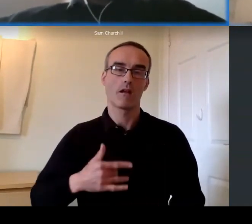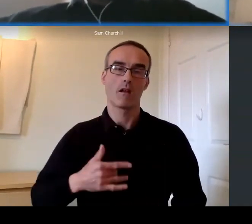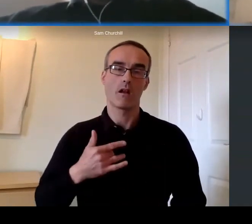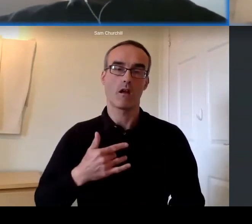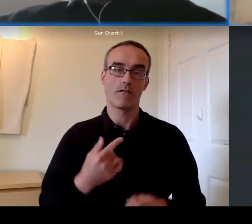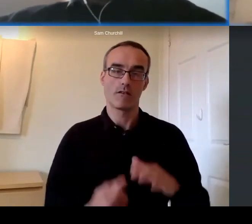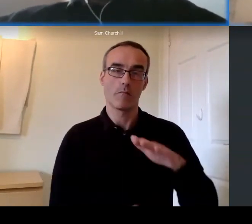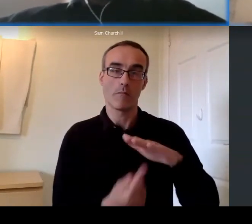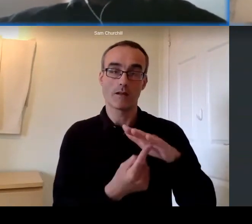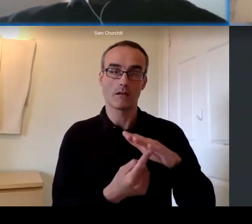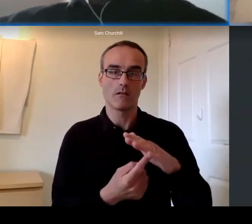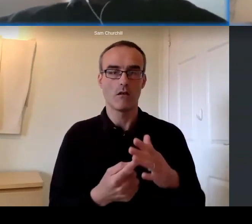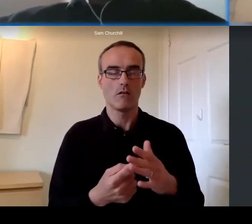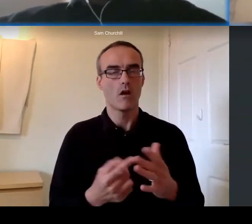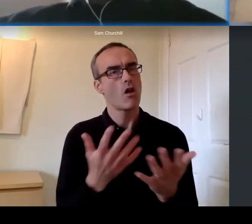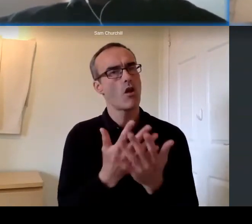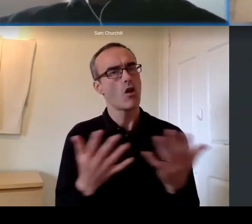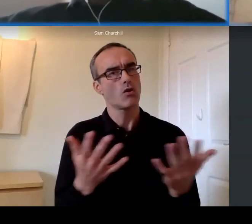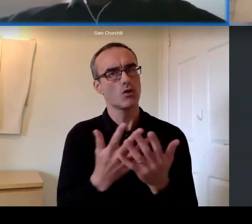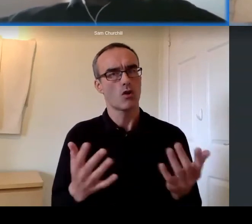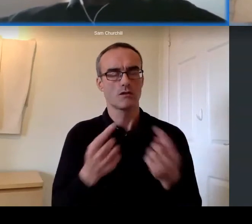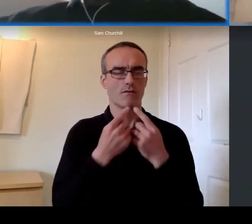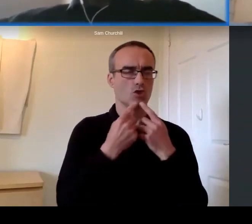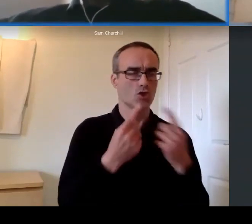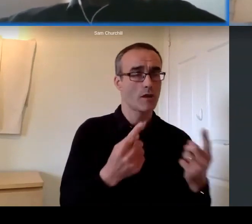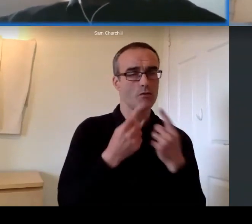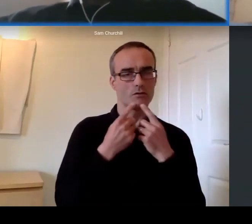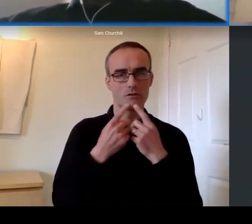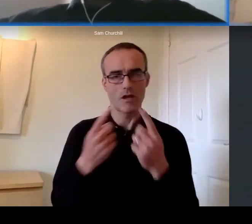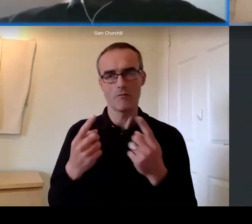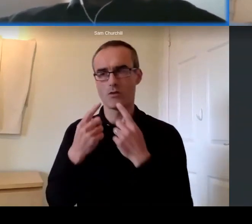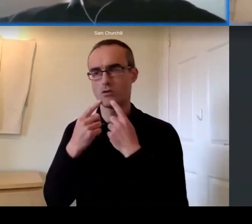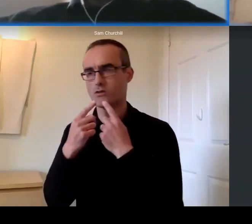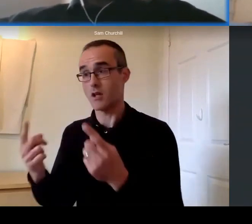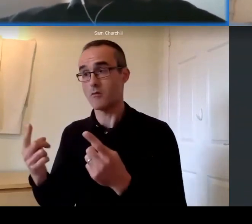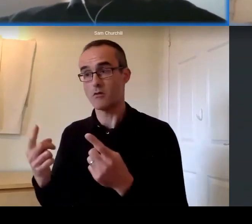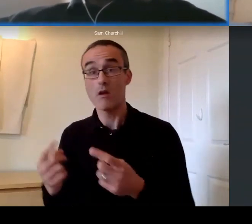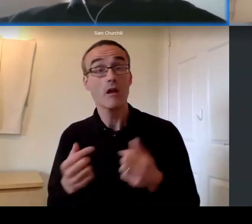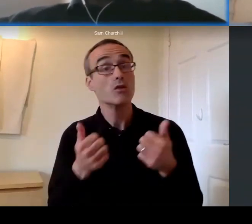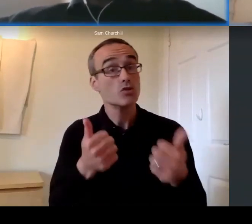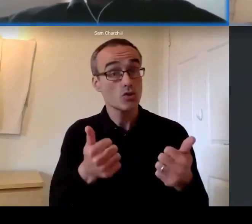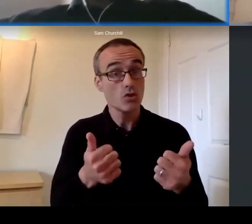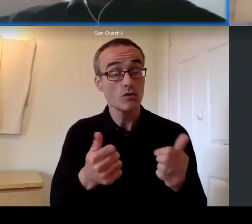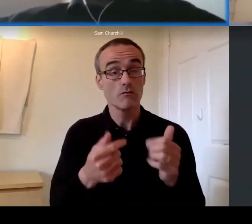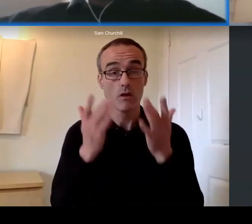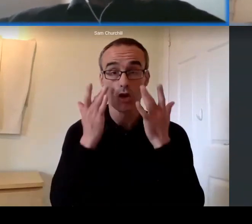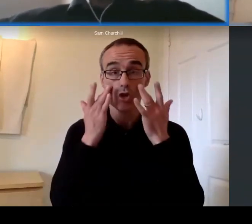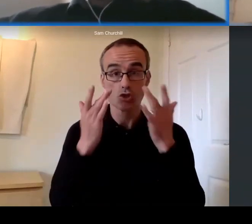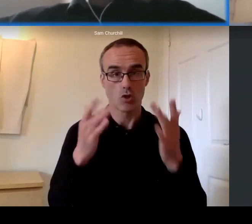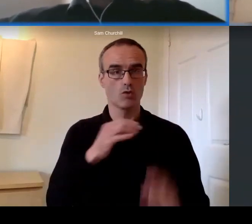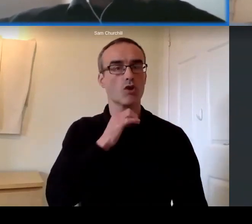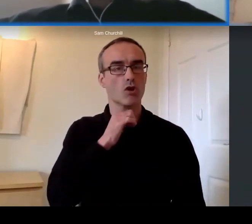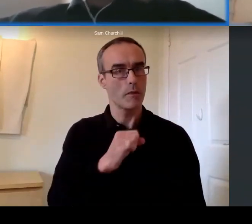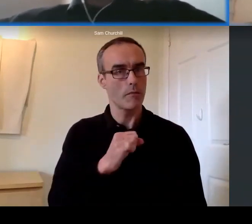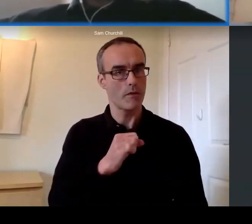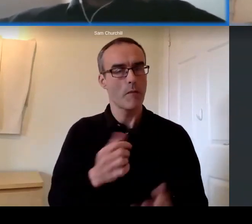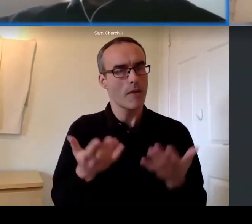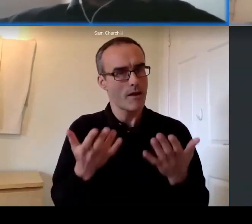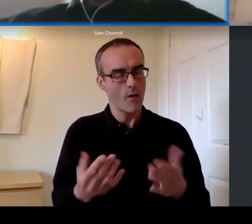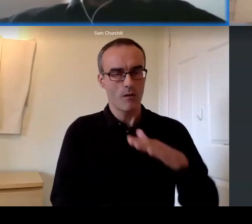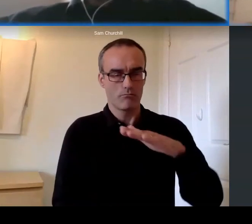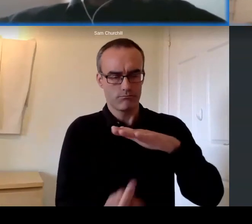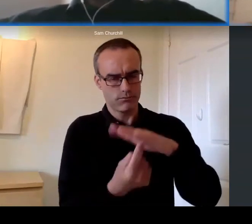put out there, which was fine, which is great. It shows commitment. But what's really important now is the action that sits underneath